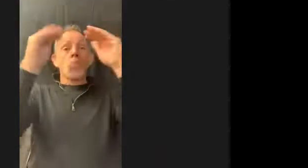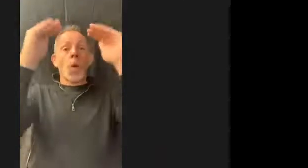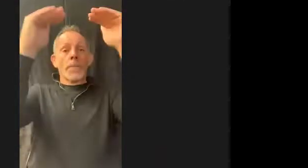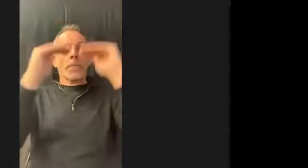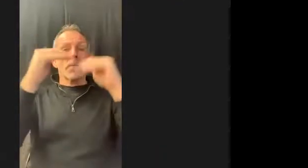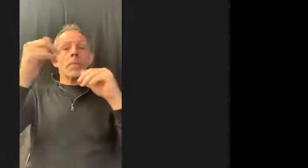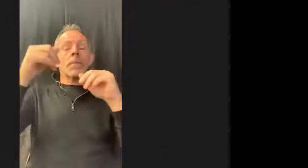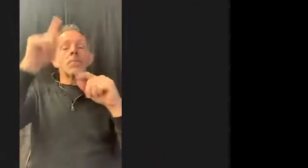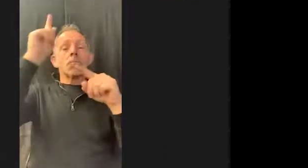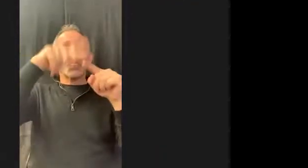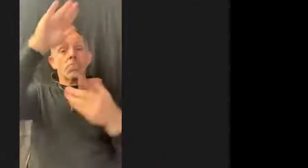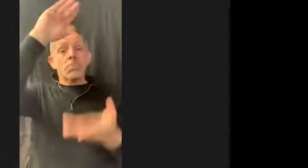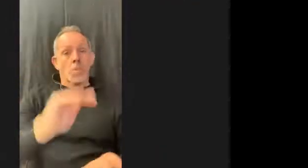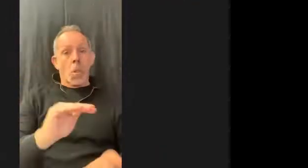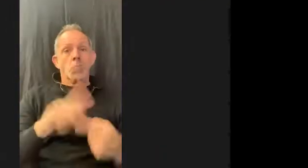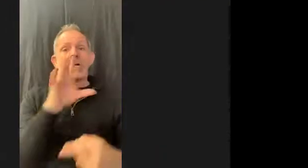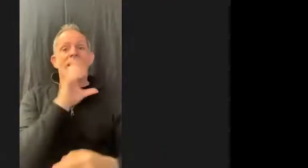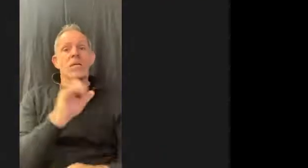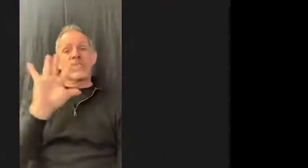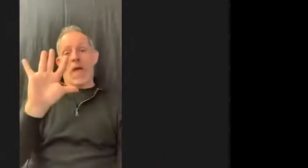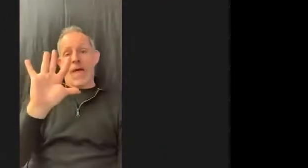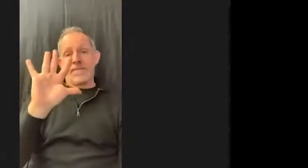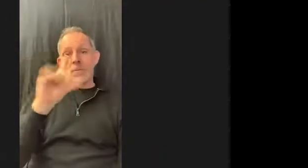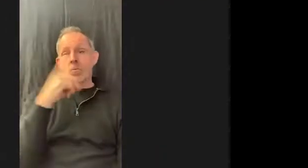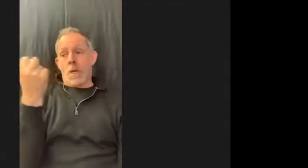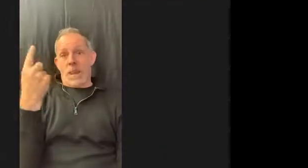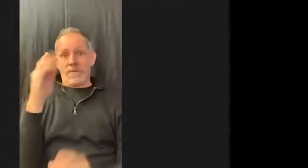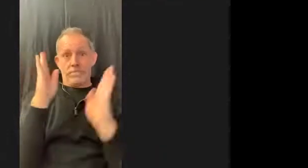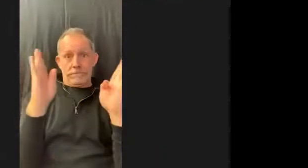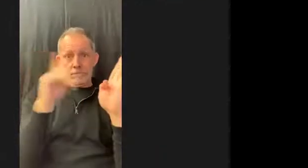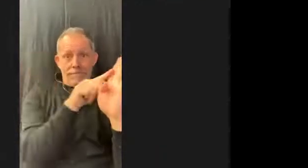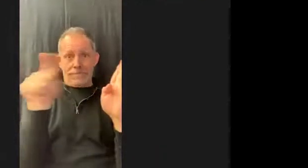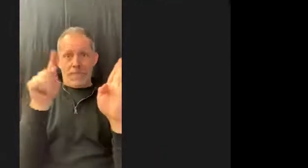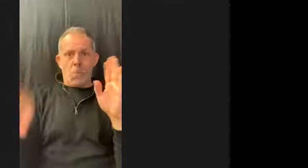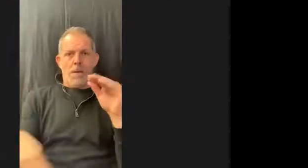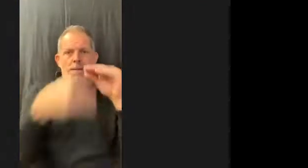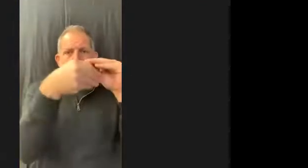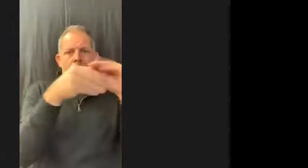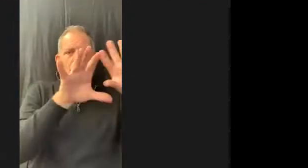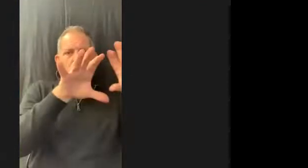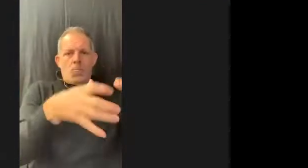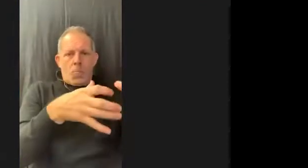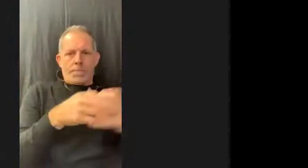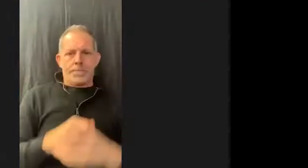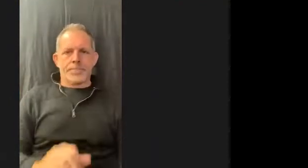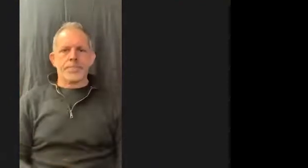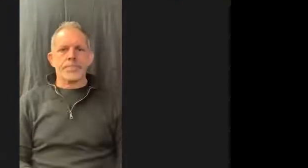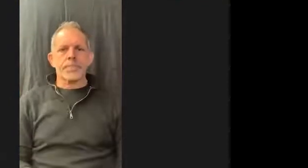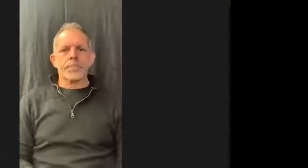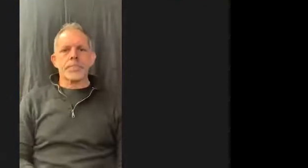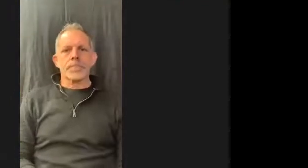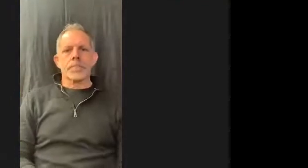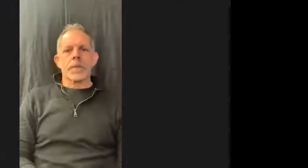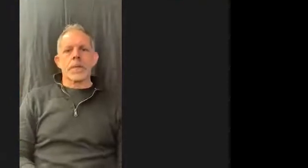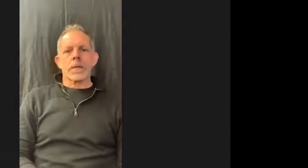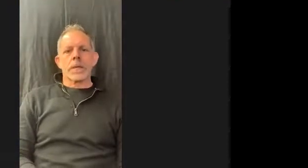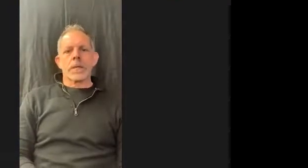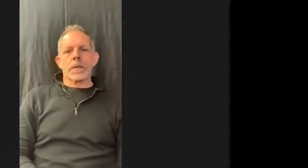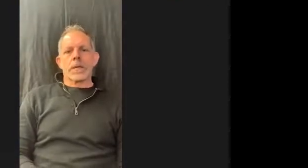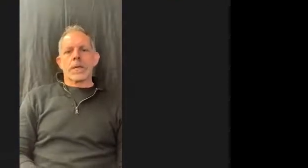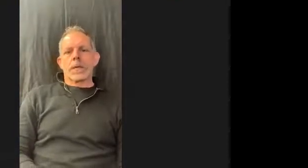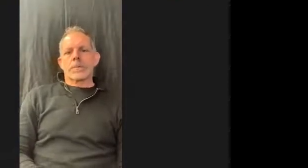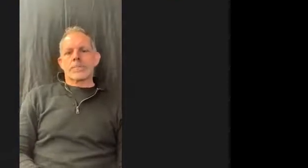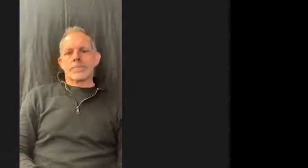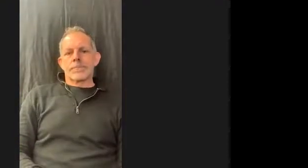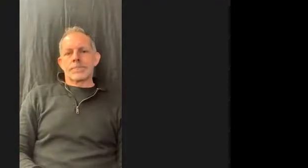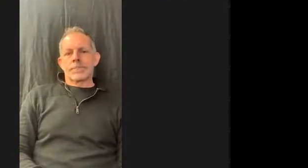exists. Again, it's, we just got to stay tuned and see what comes out of that process, but it's certainly conceivable that we'll